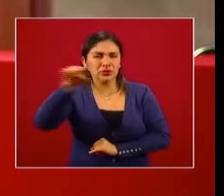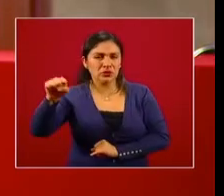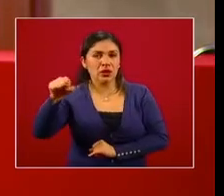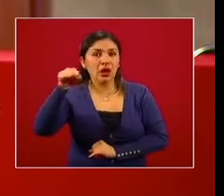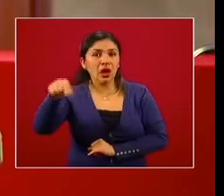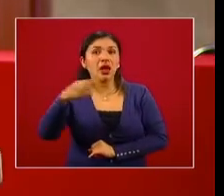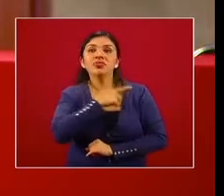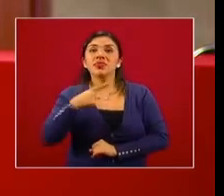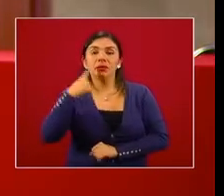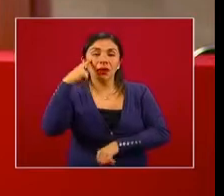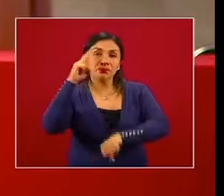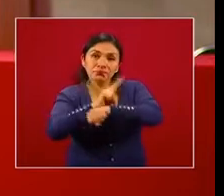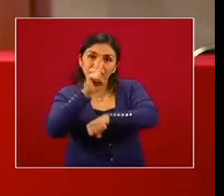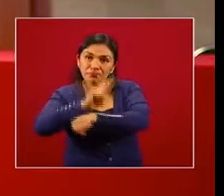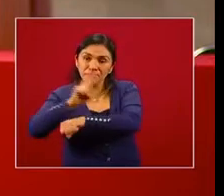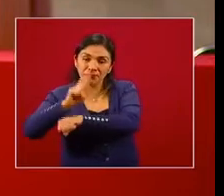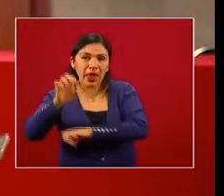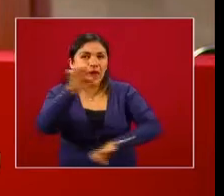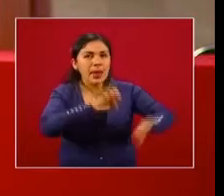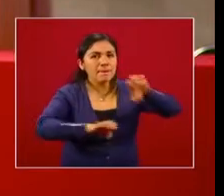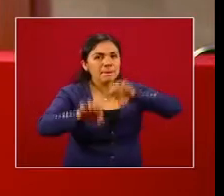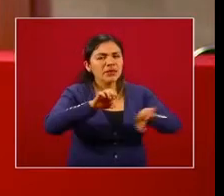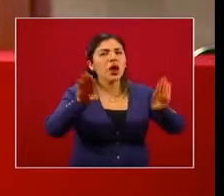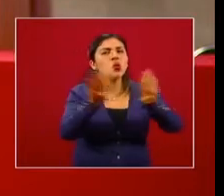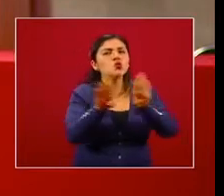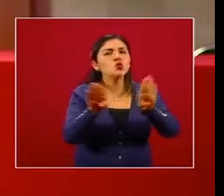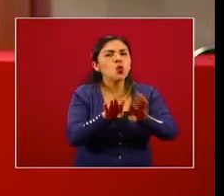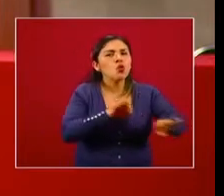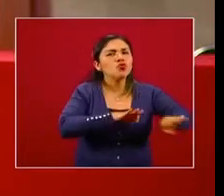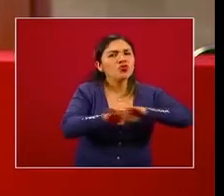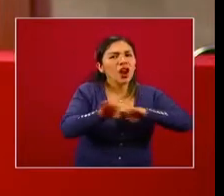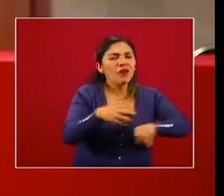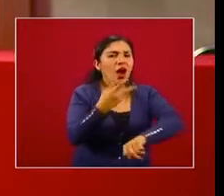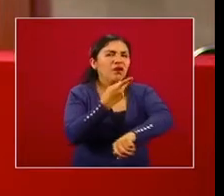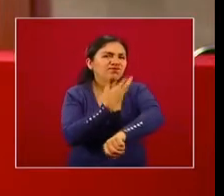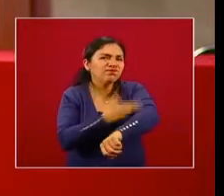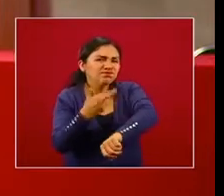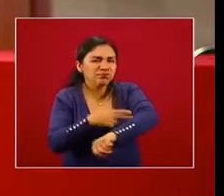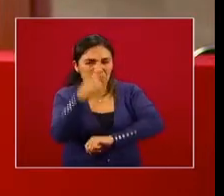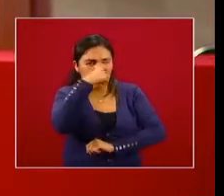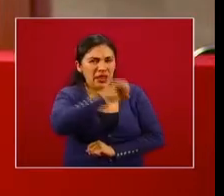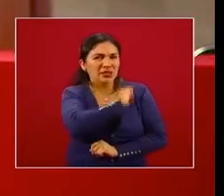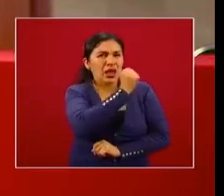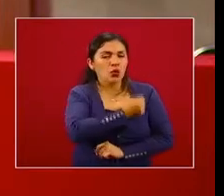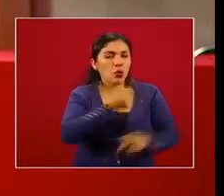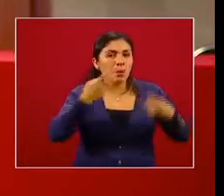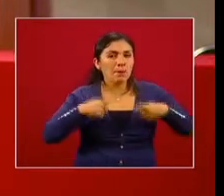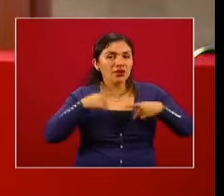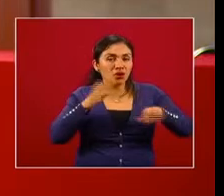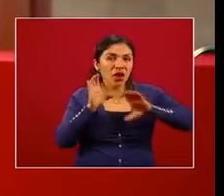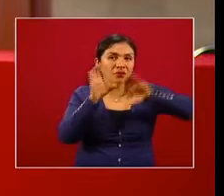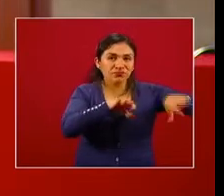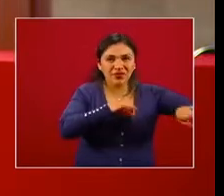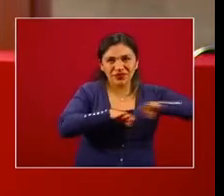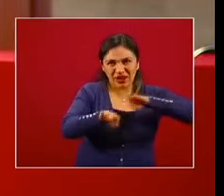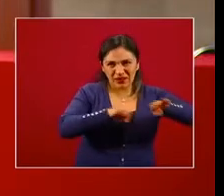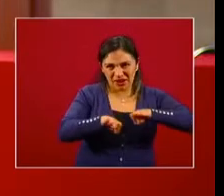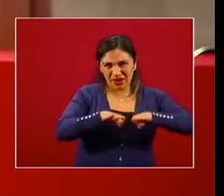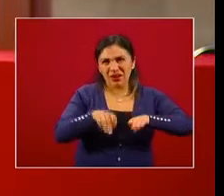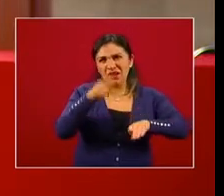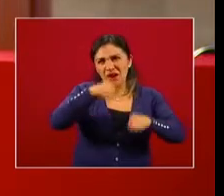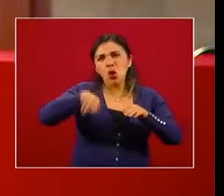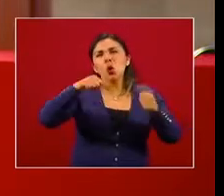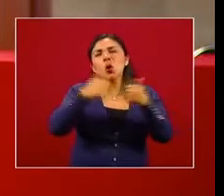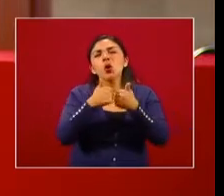the Mexican Institute for Social Security has told us that they're going to be monitoring companies in terms of their health measures that they're